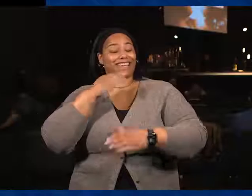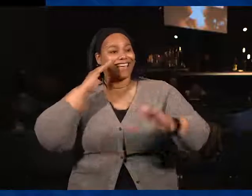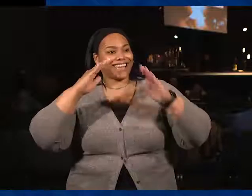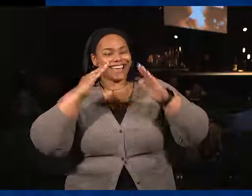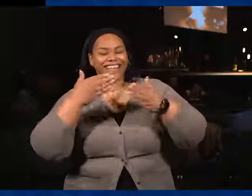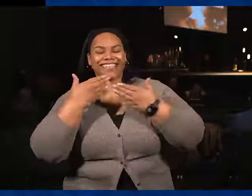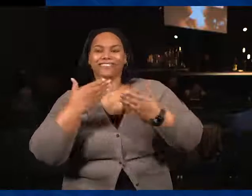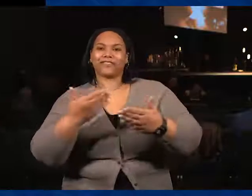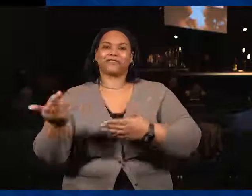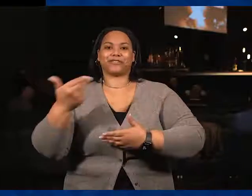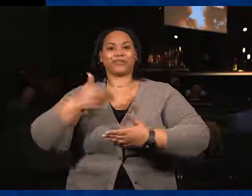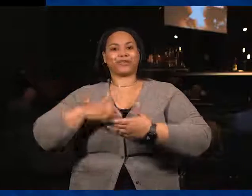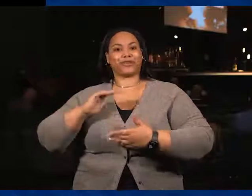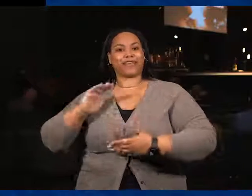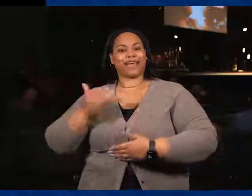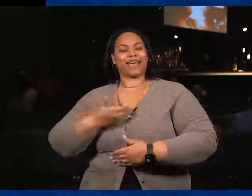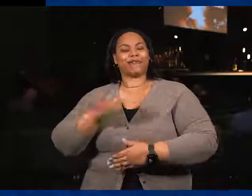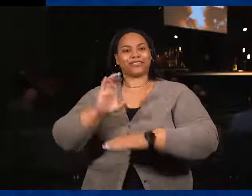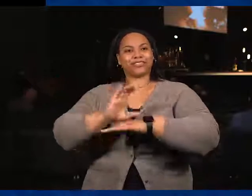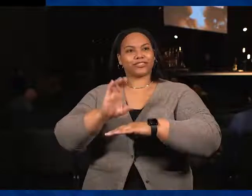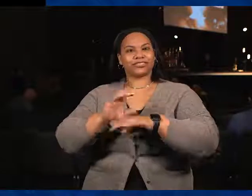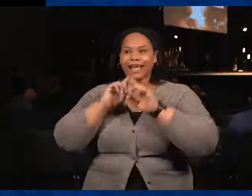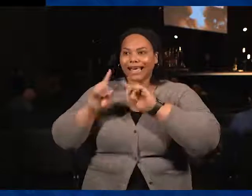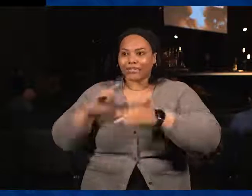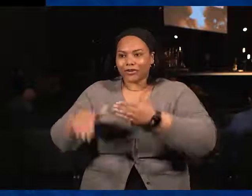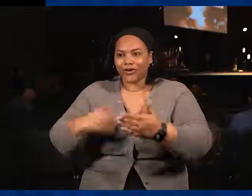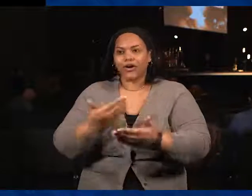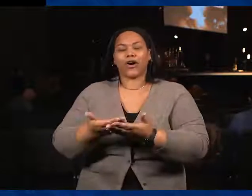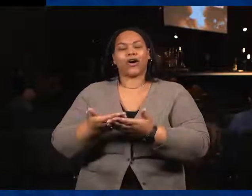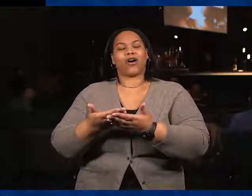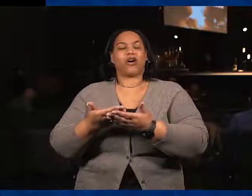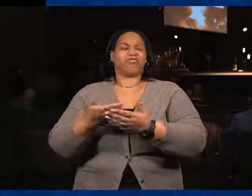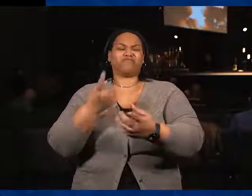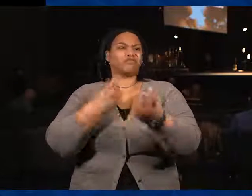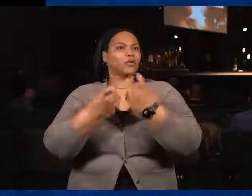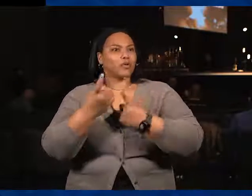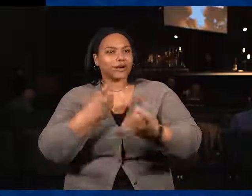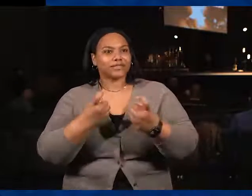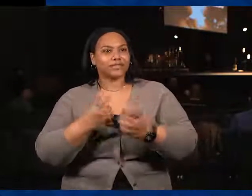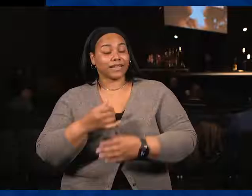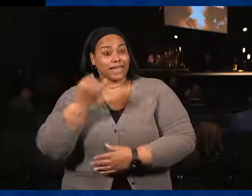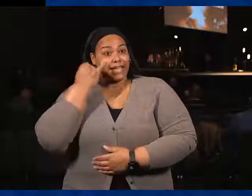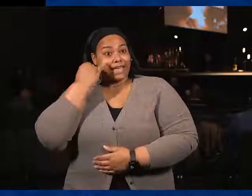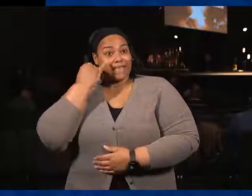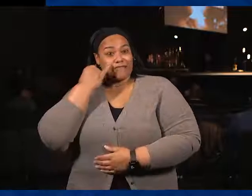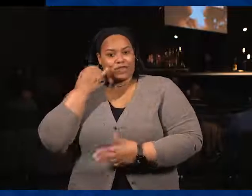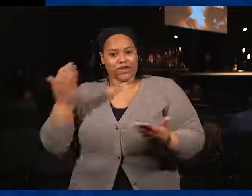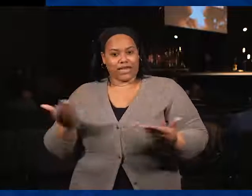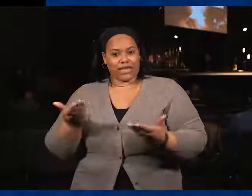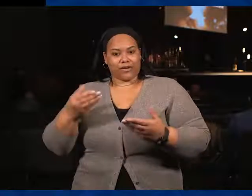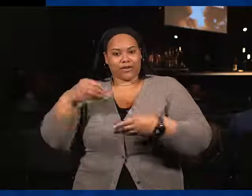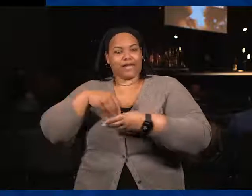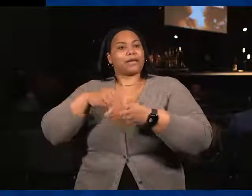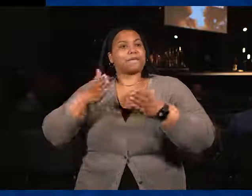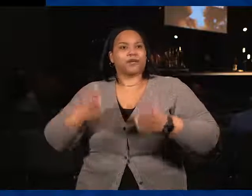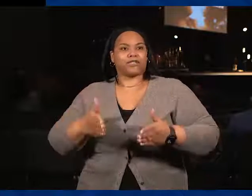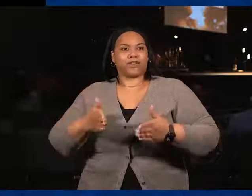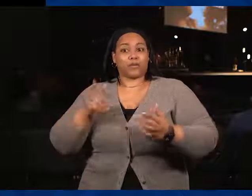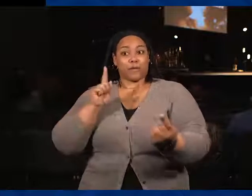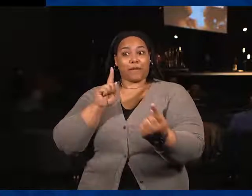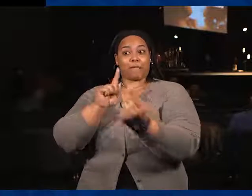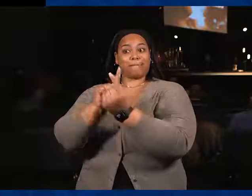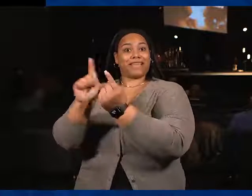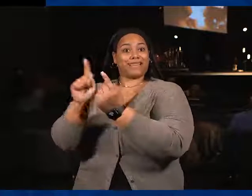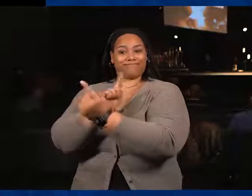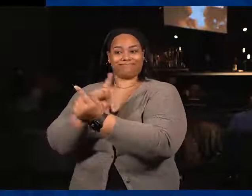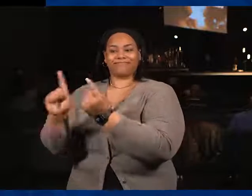you for coming to our church, answer any questions that you might have for us. And if you are here in person, we would love to meet you in